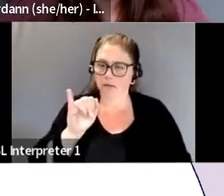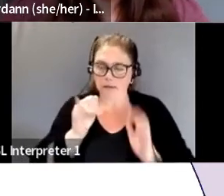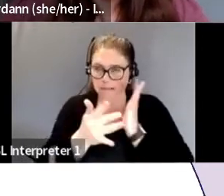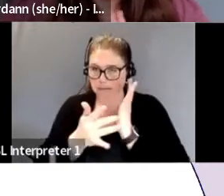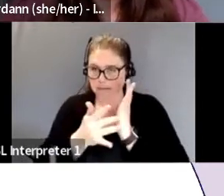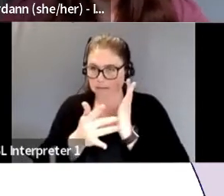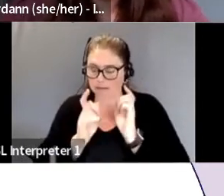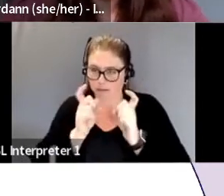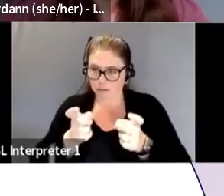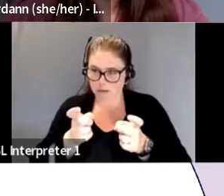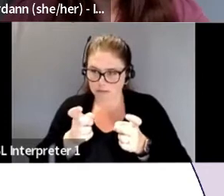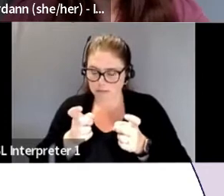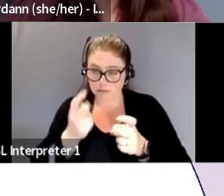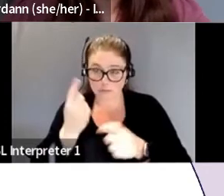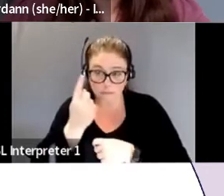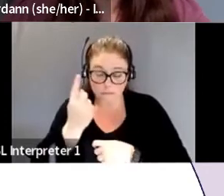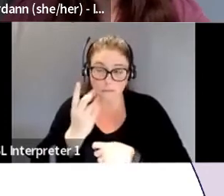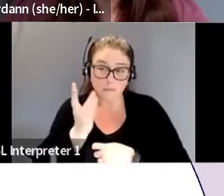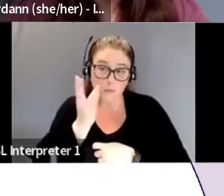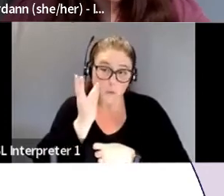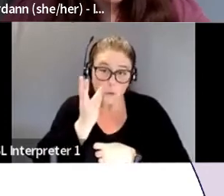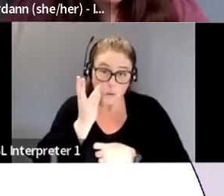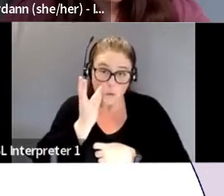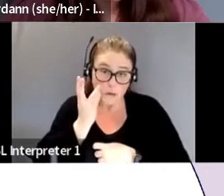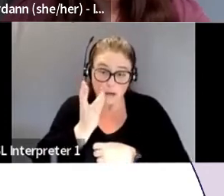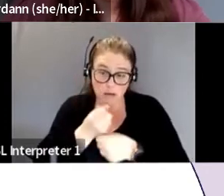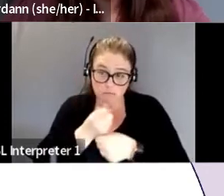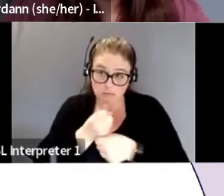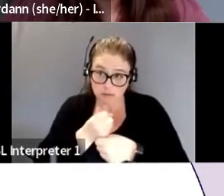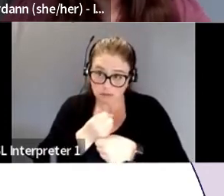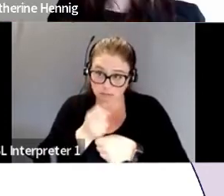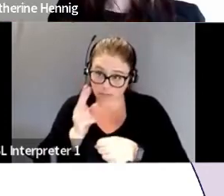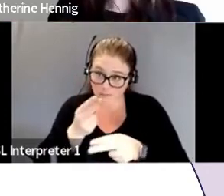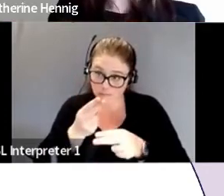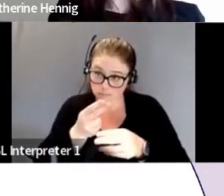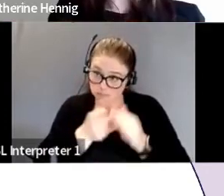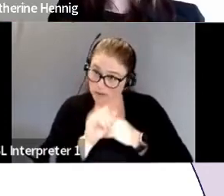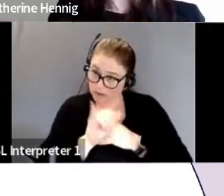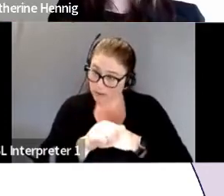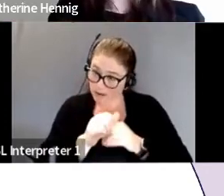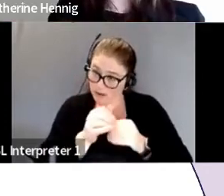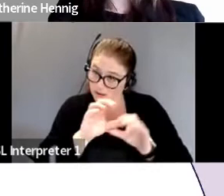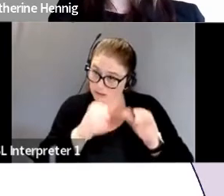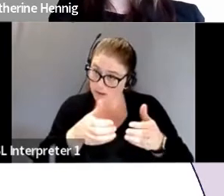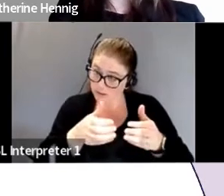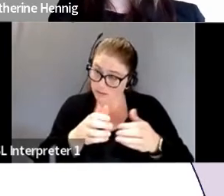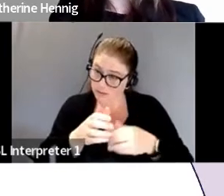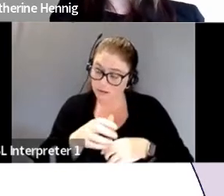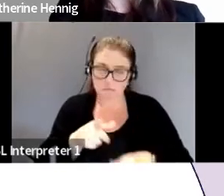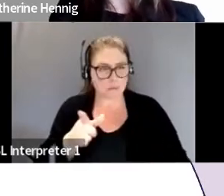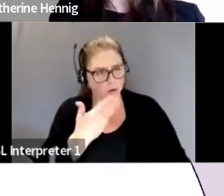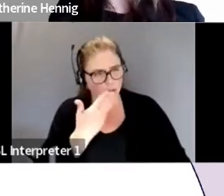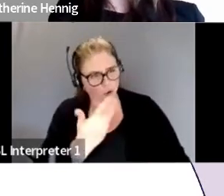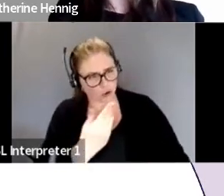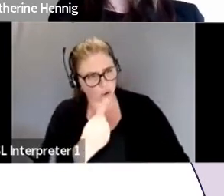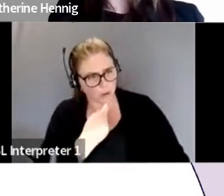Would wine production be considered AgriTech? Oh, that's a really good question.